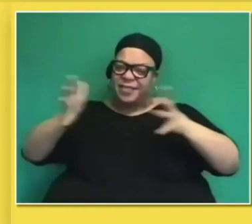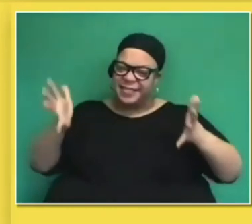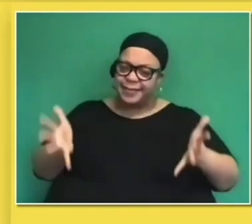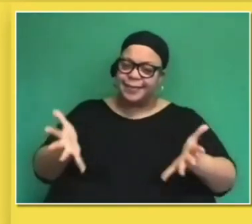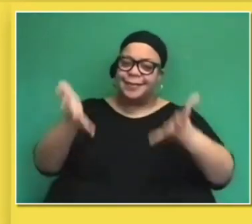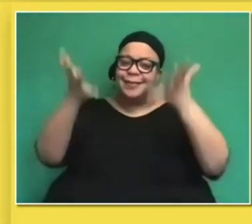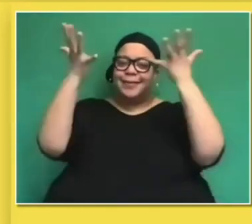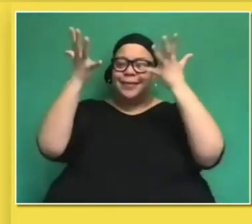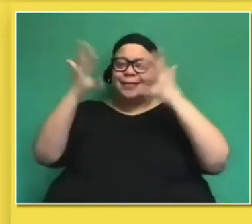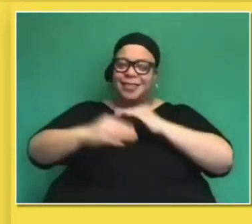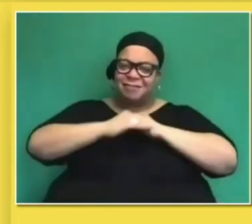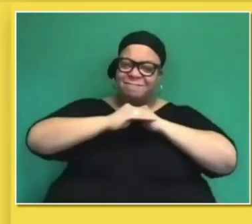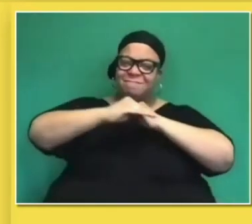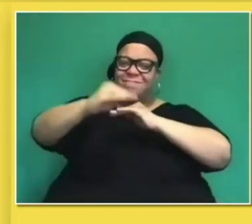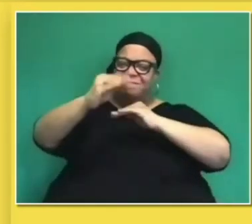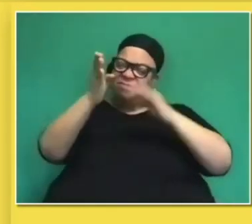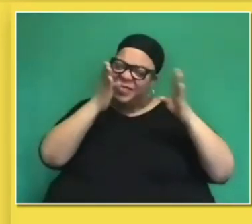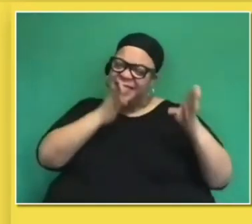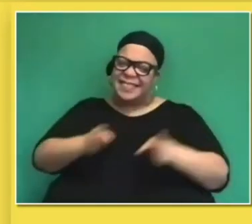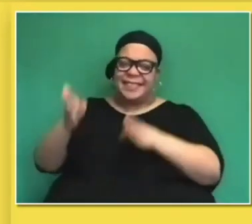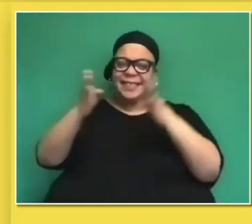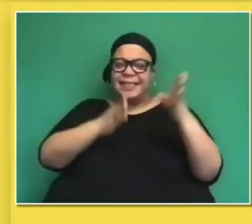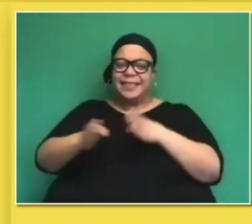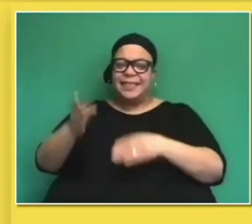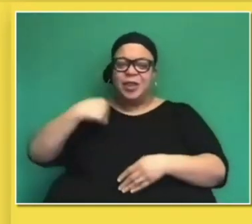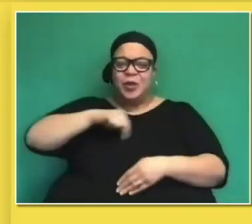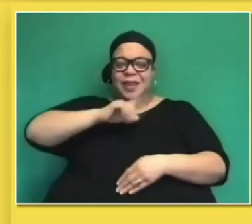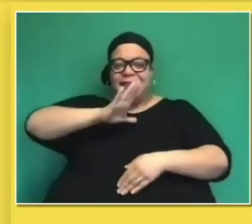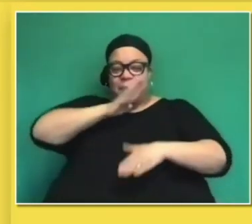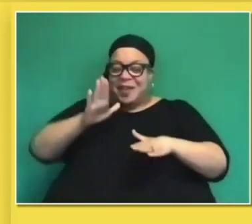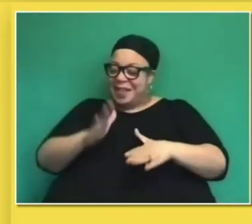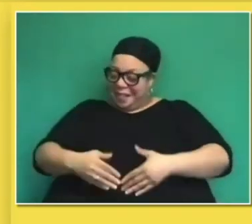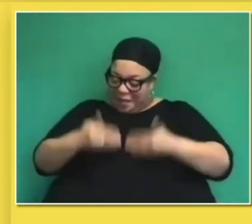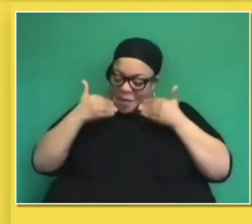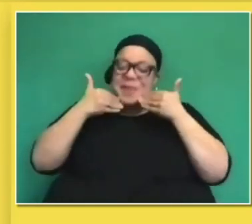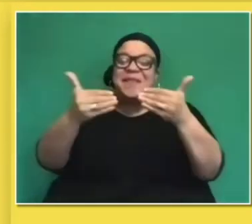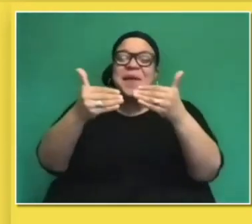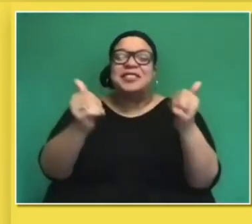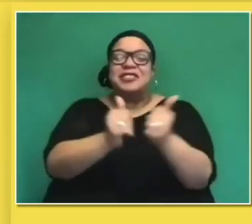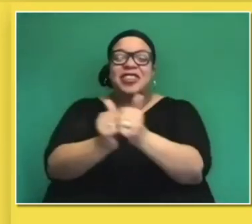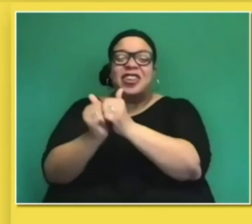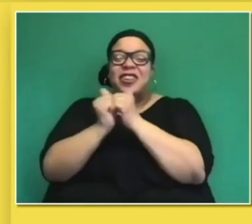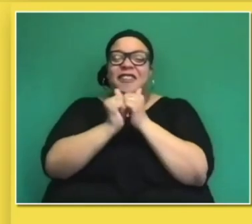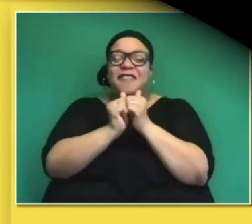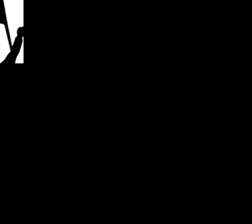not one step back. Thank you very much.